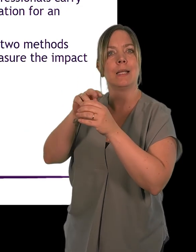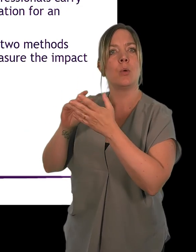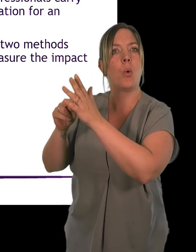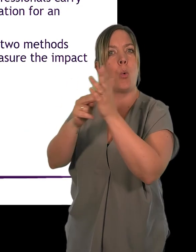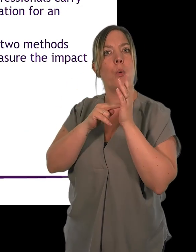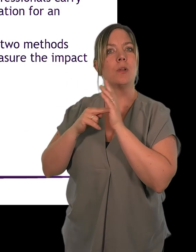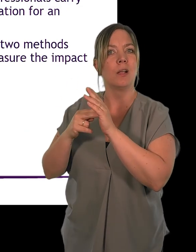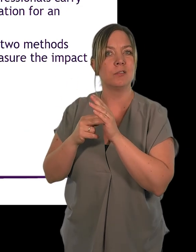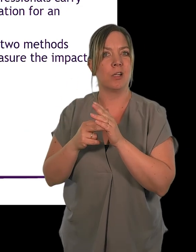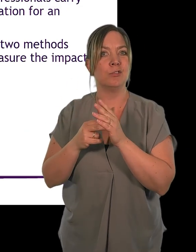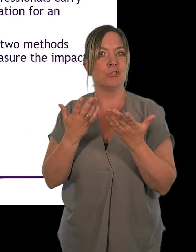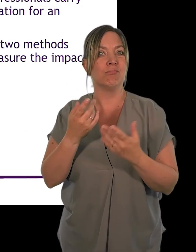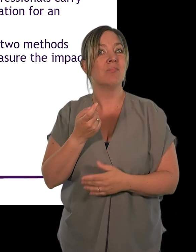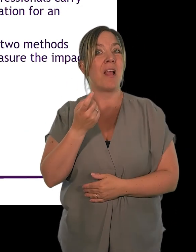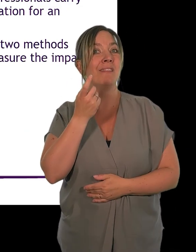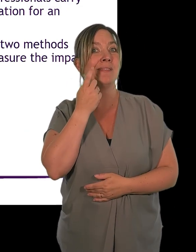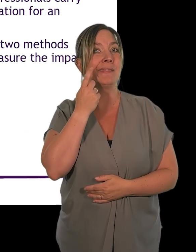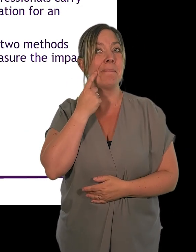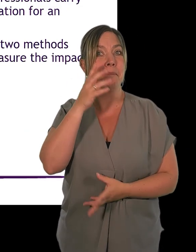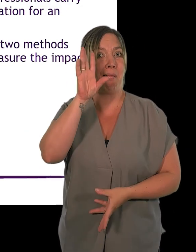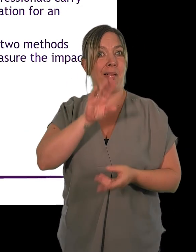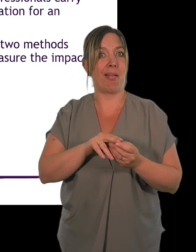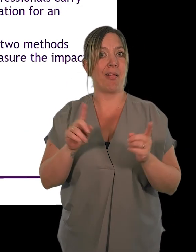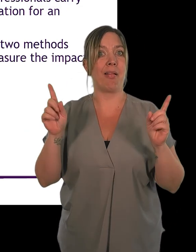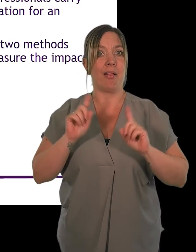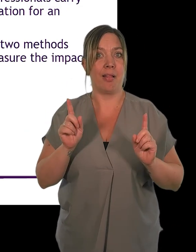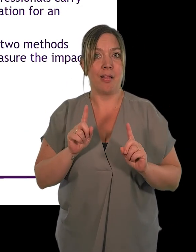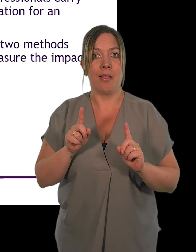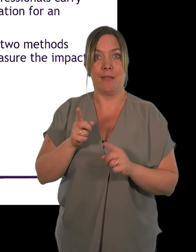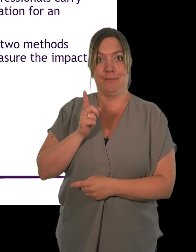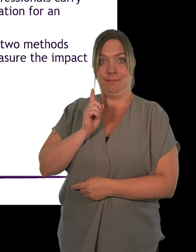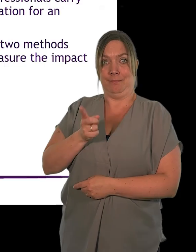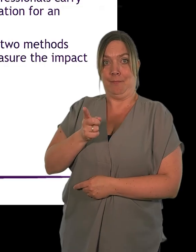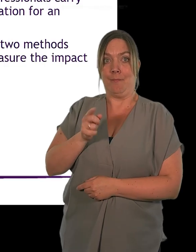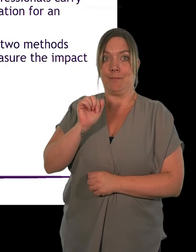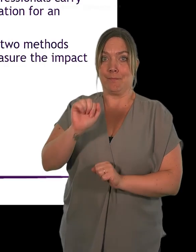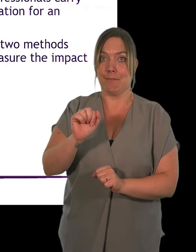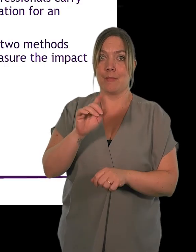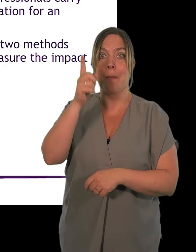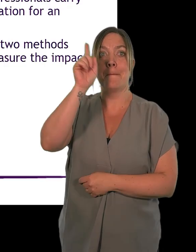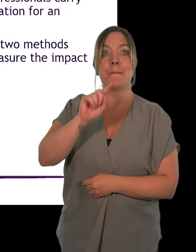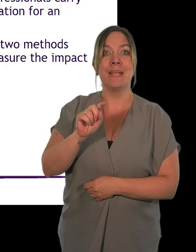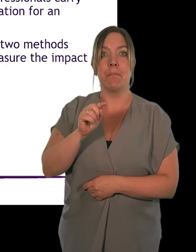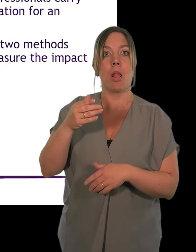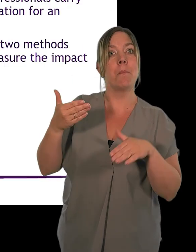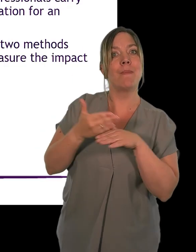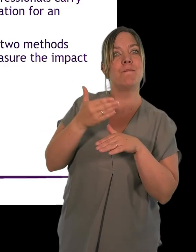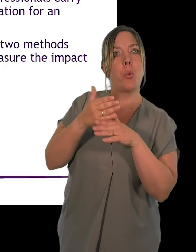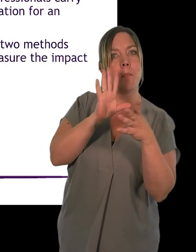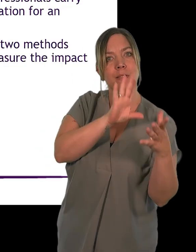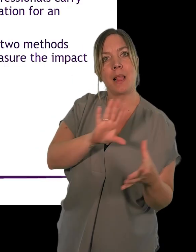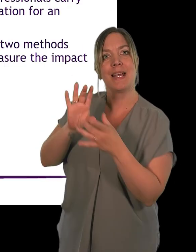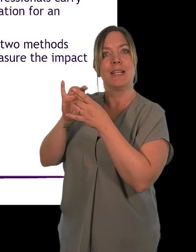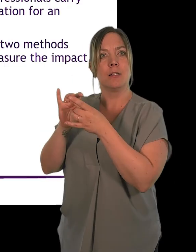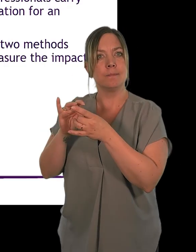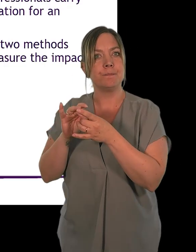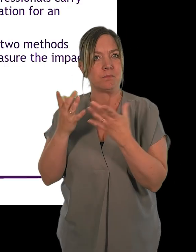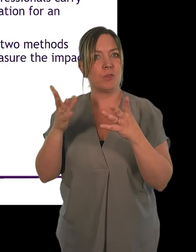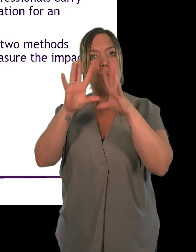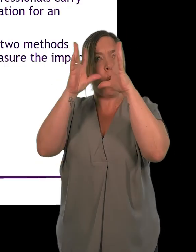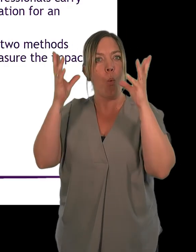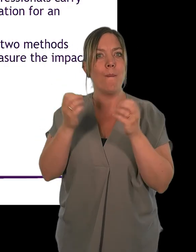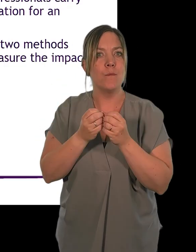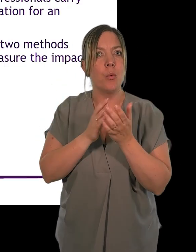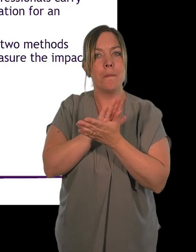simple terms, we could say this is the people performance link. So, in